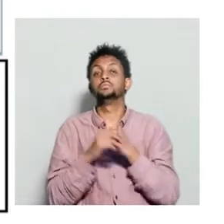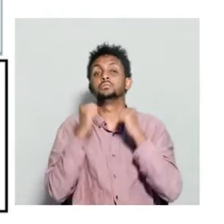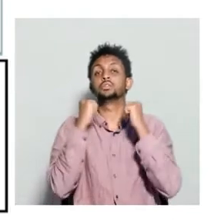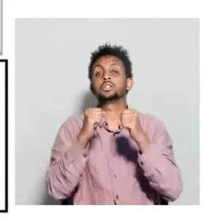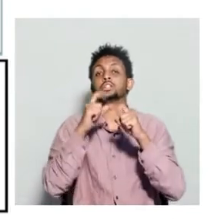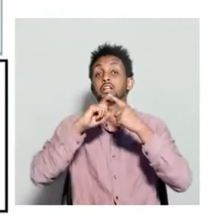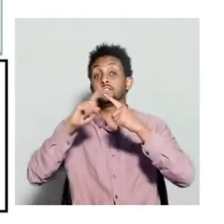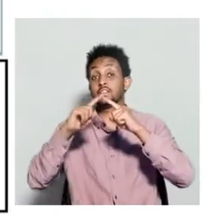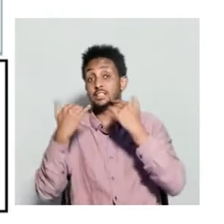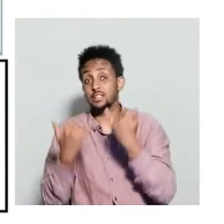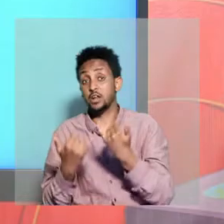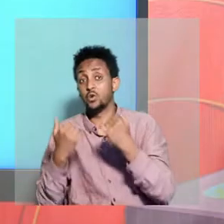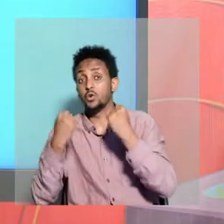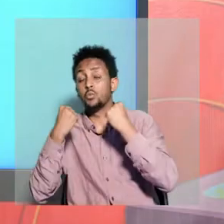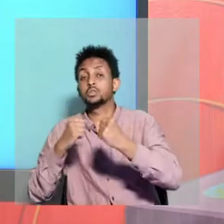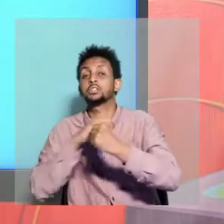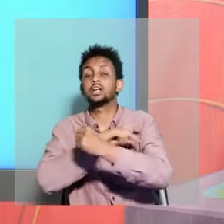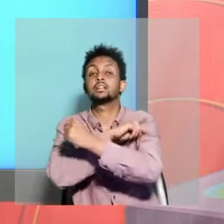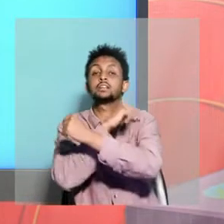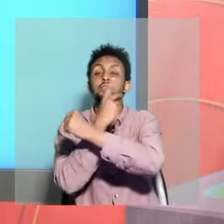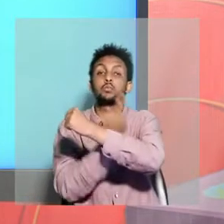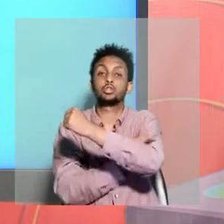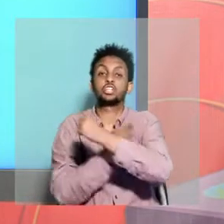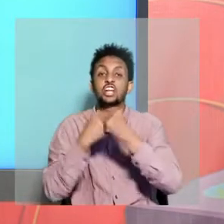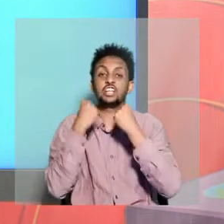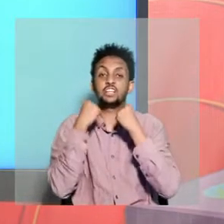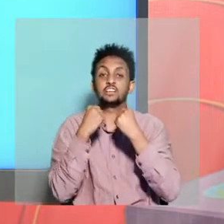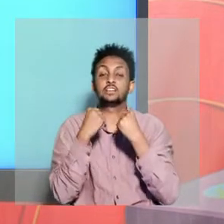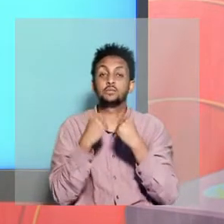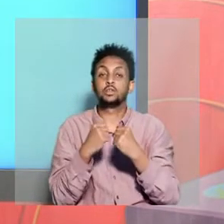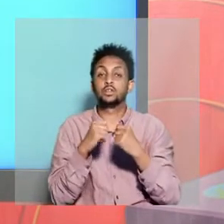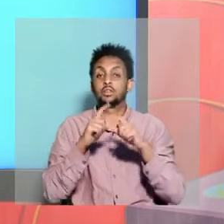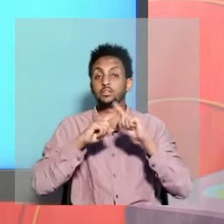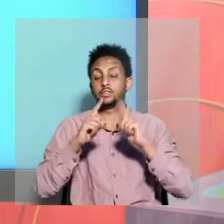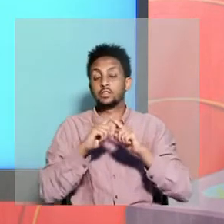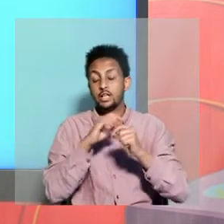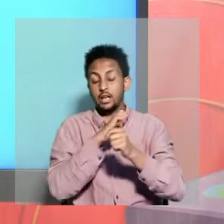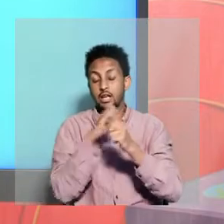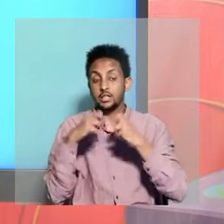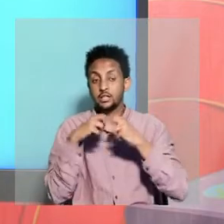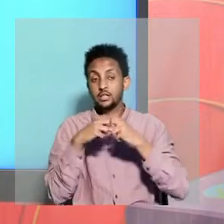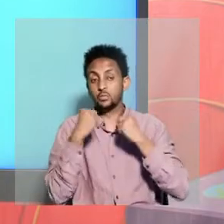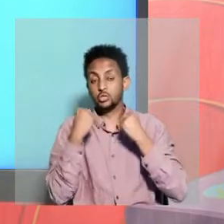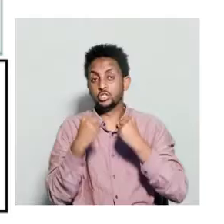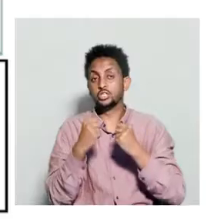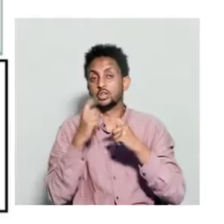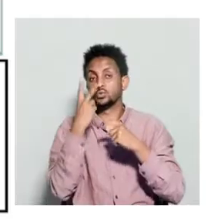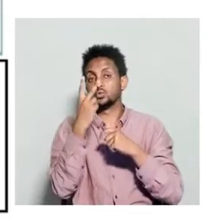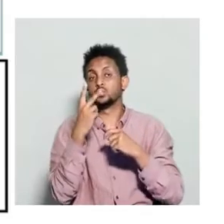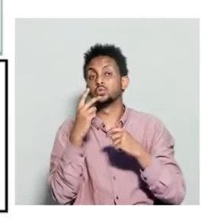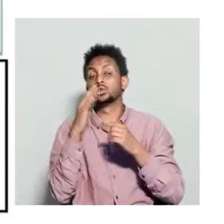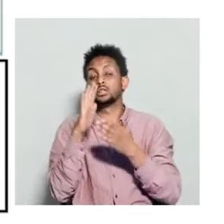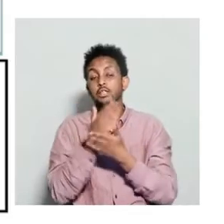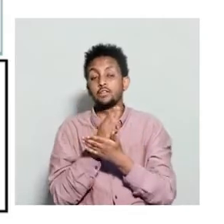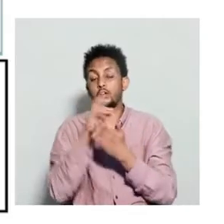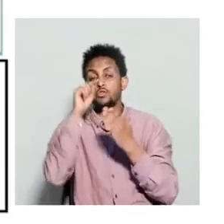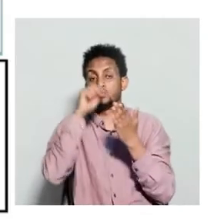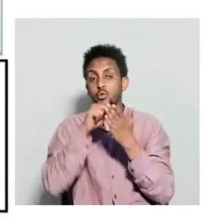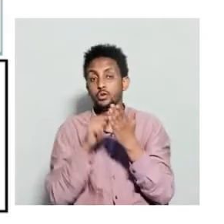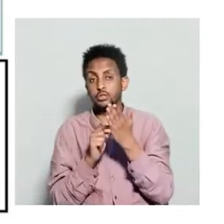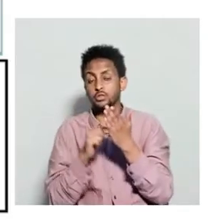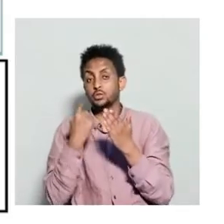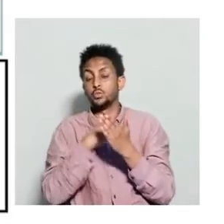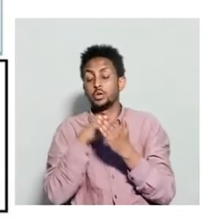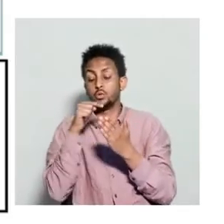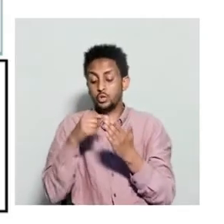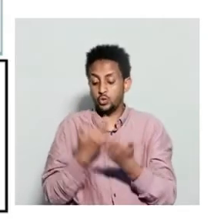Potential difference. Now the potential difference is the difference in electric potential between two interval of points. So